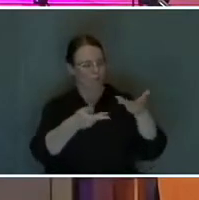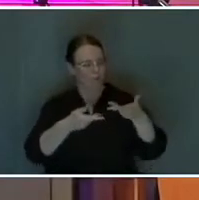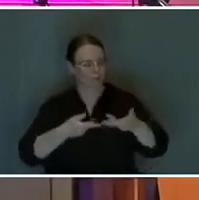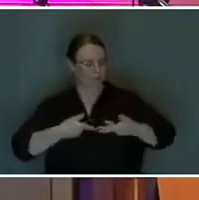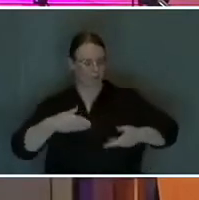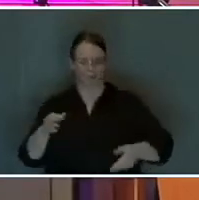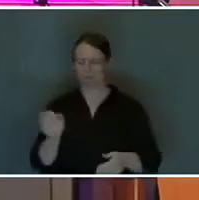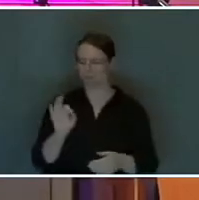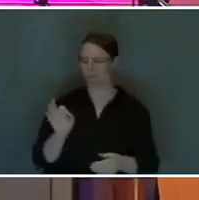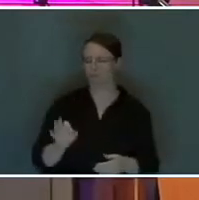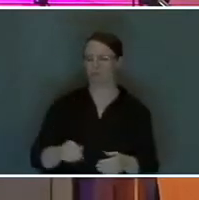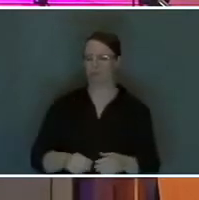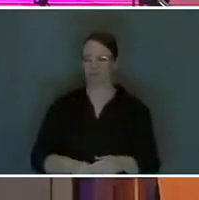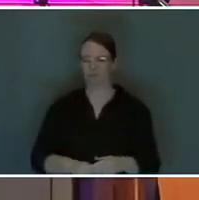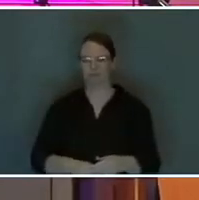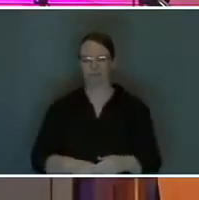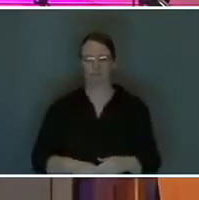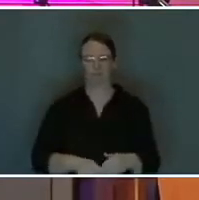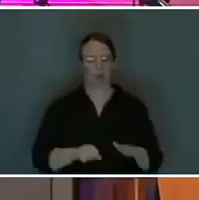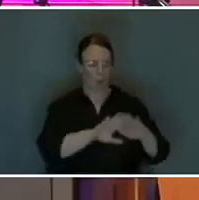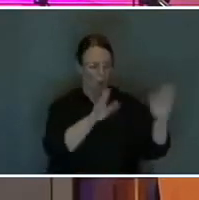world didn't give it to me. The